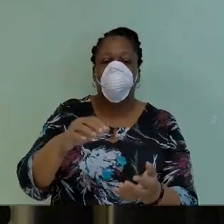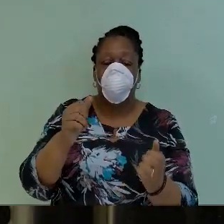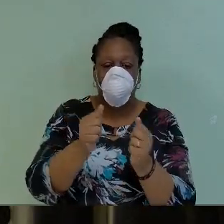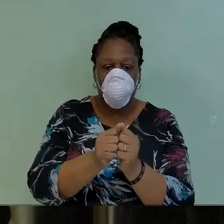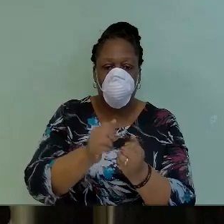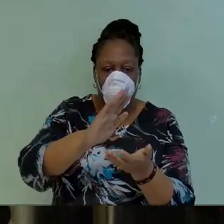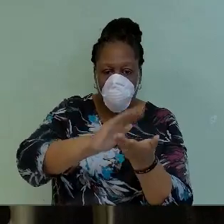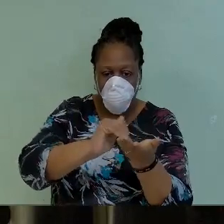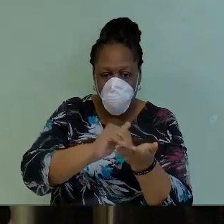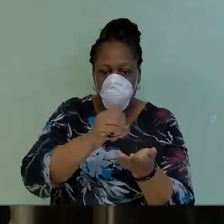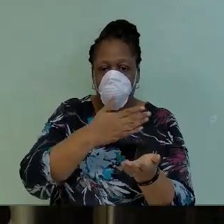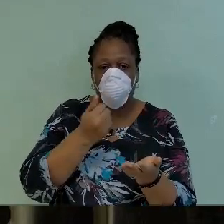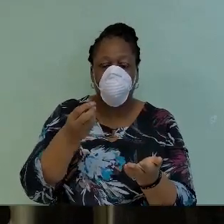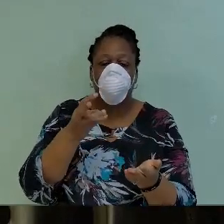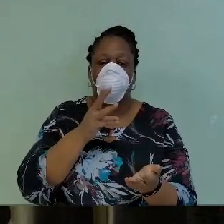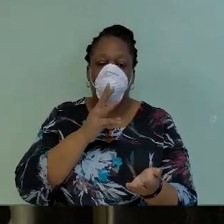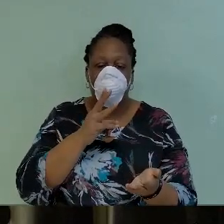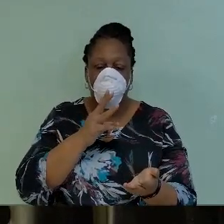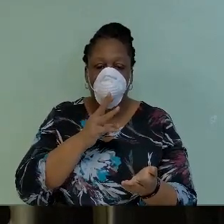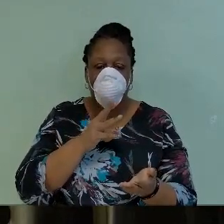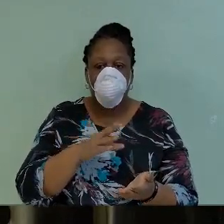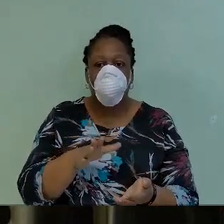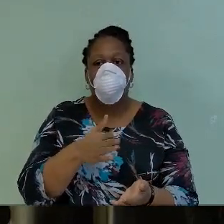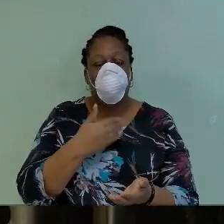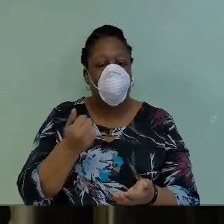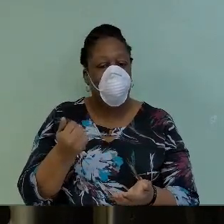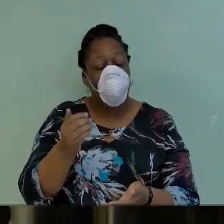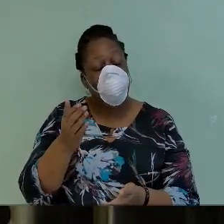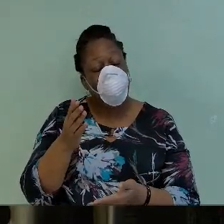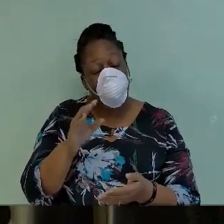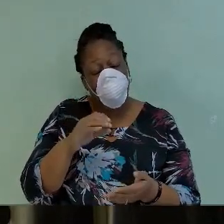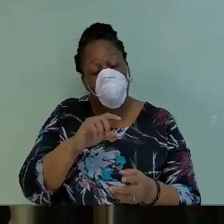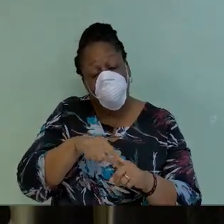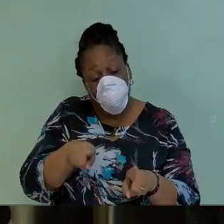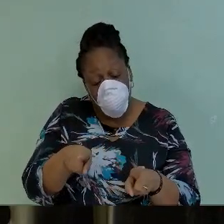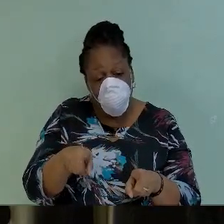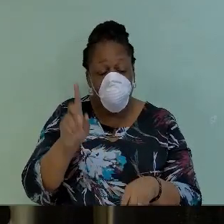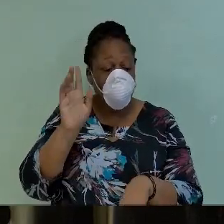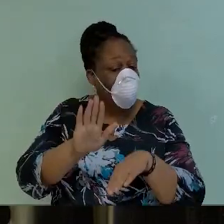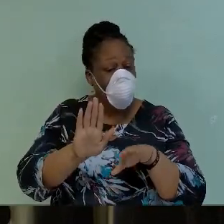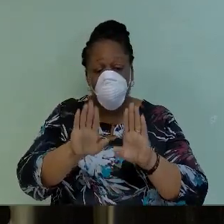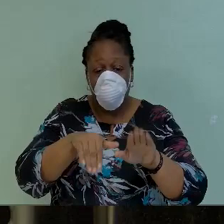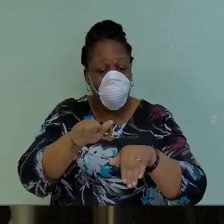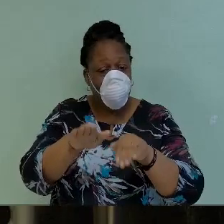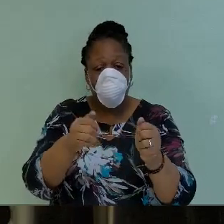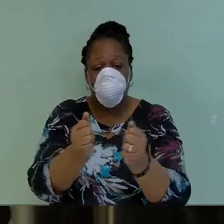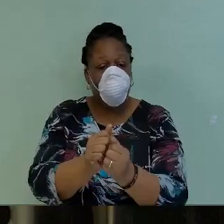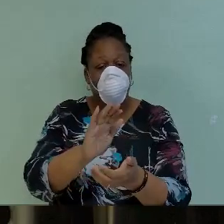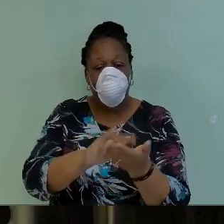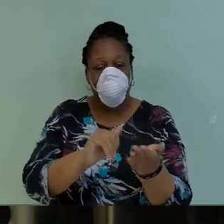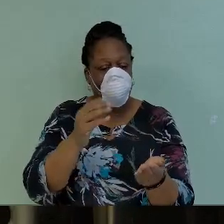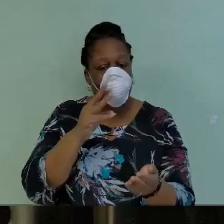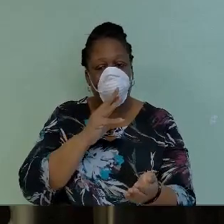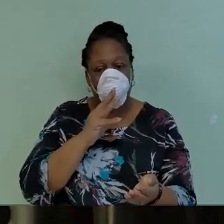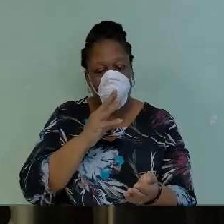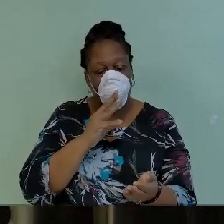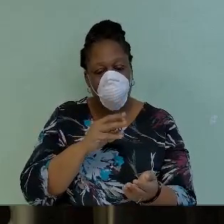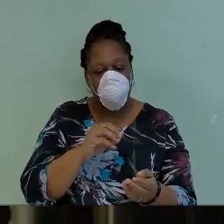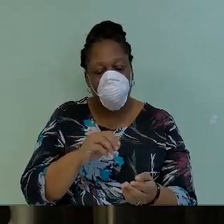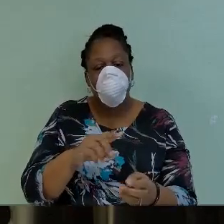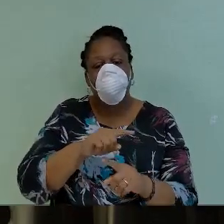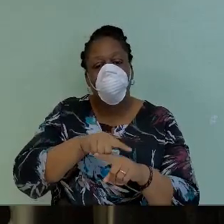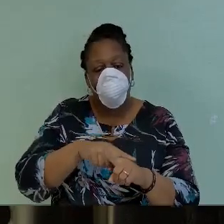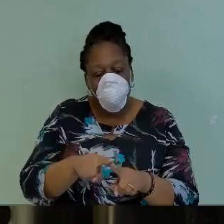However, we can't walk with soap and water everywhere. So the best method to use outside in